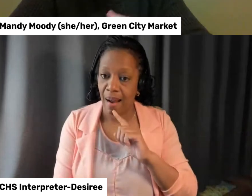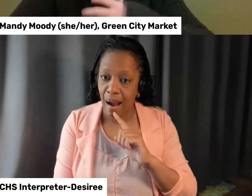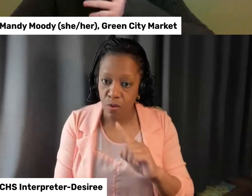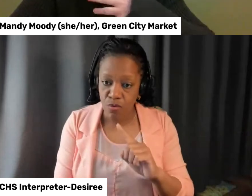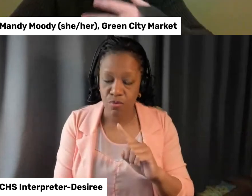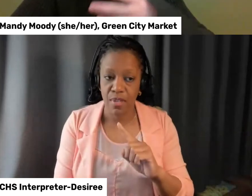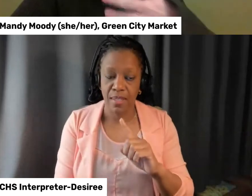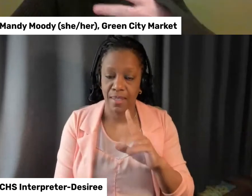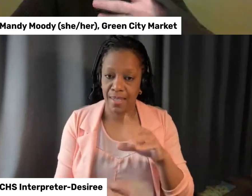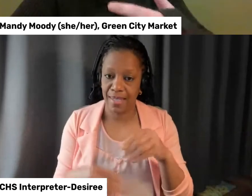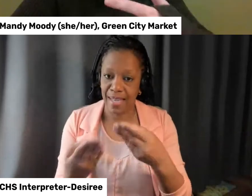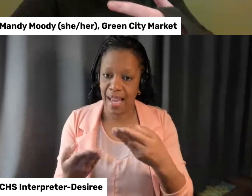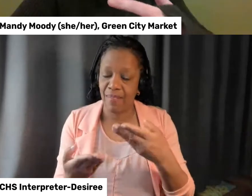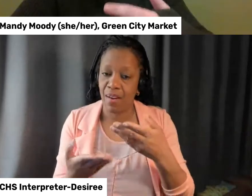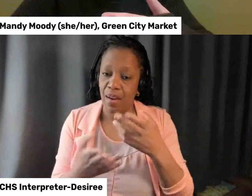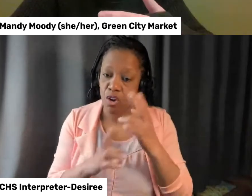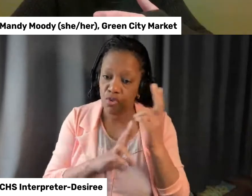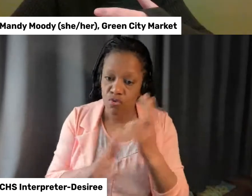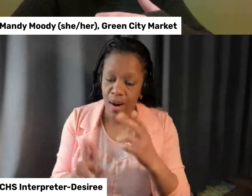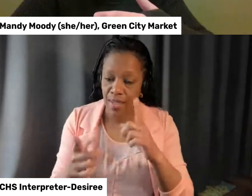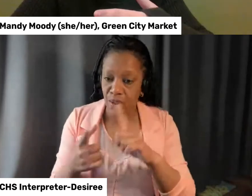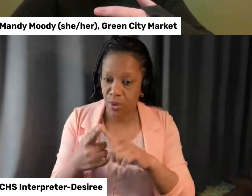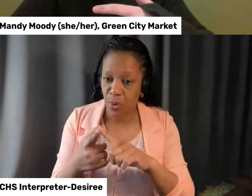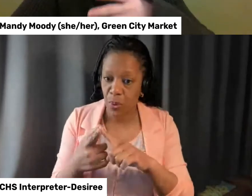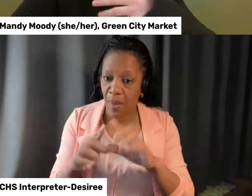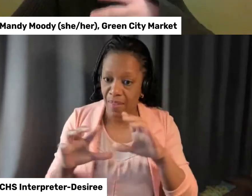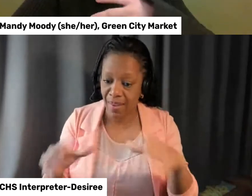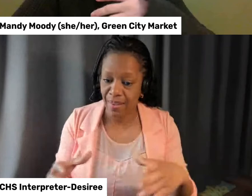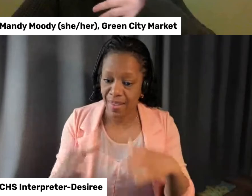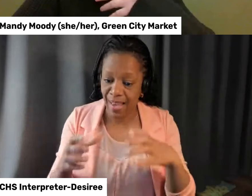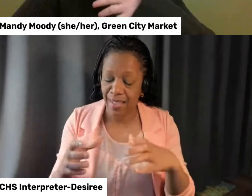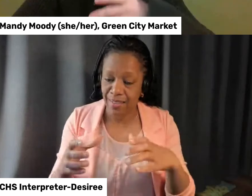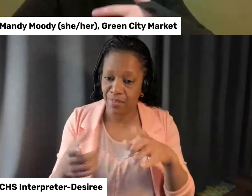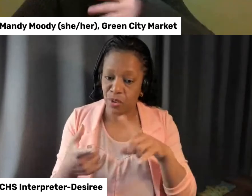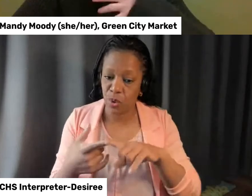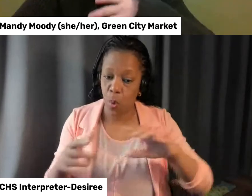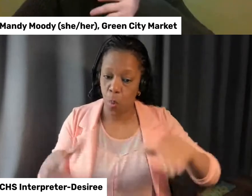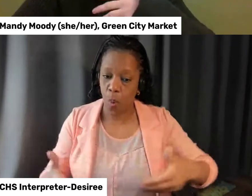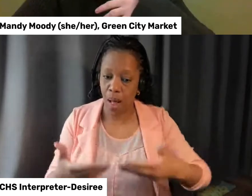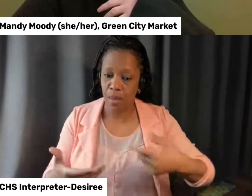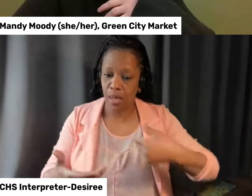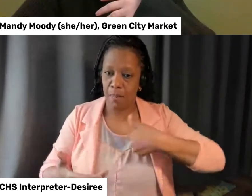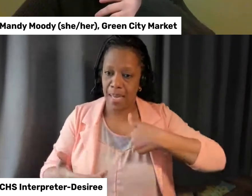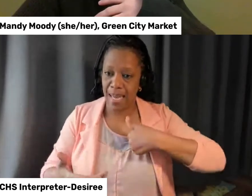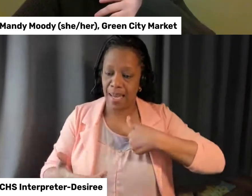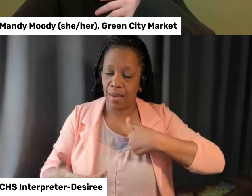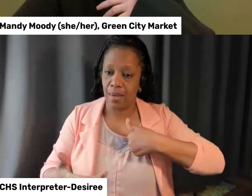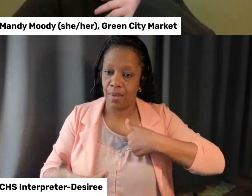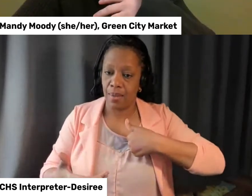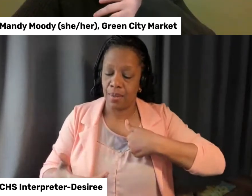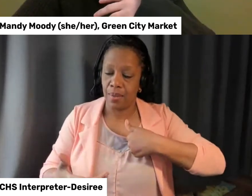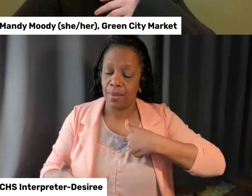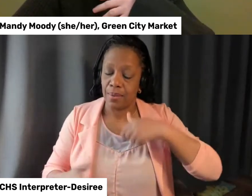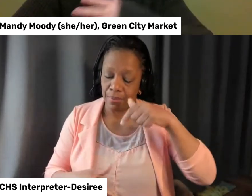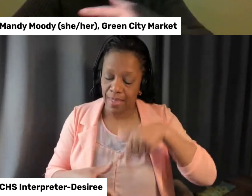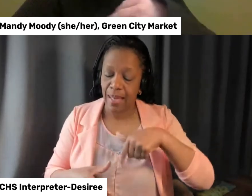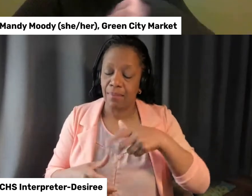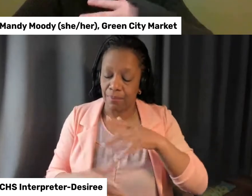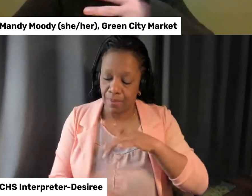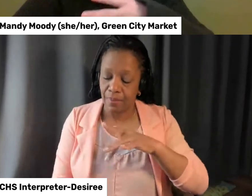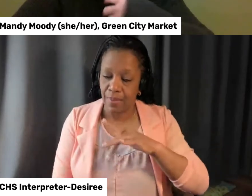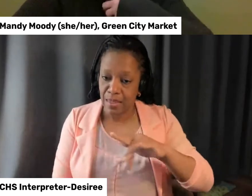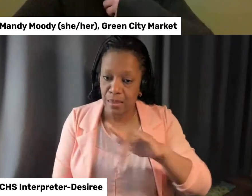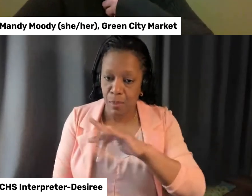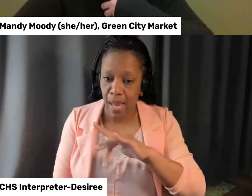for welcome me into this space in a way that I'm like, yeah, this is a place where I can find joy and create joy with